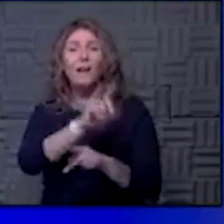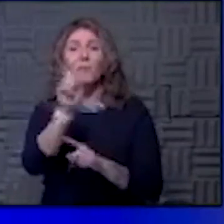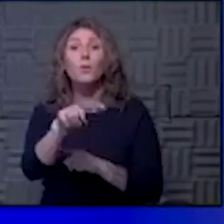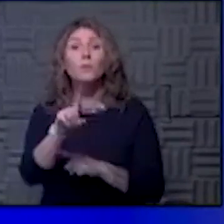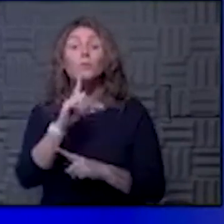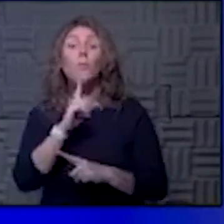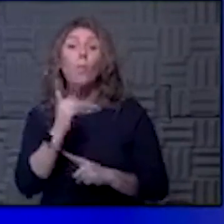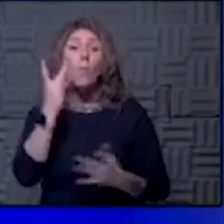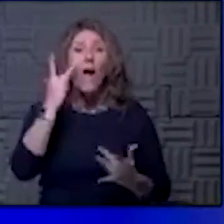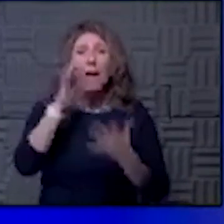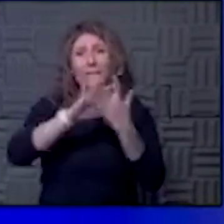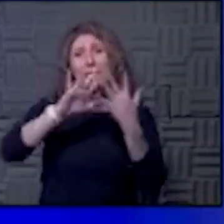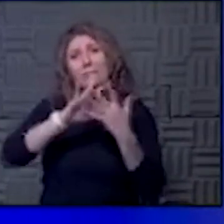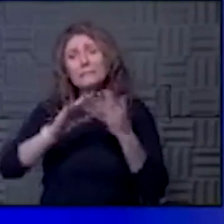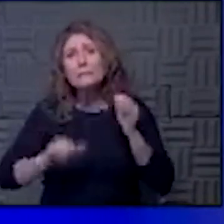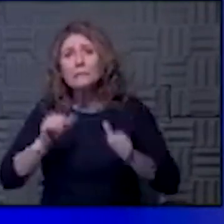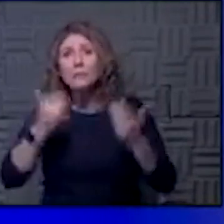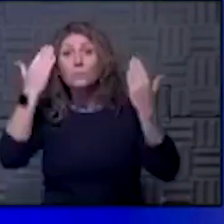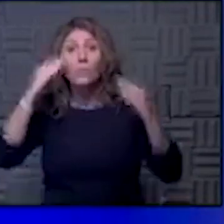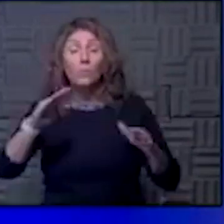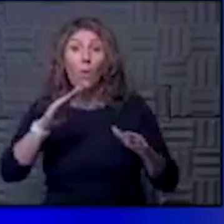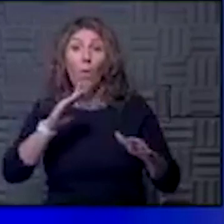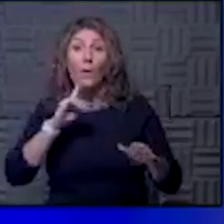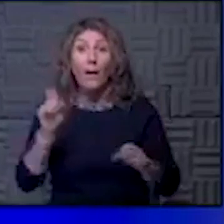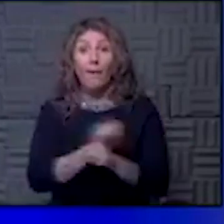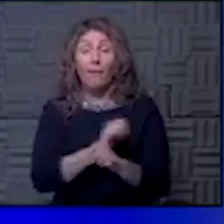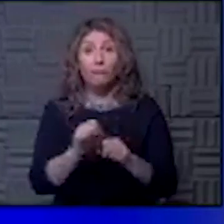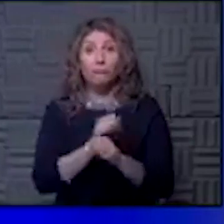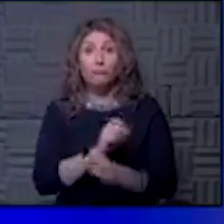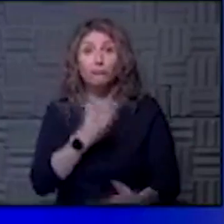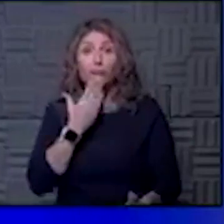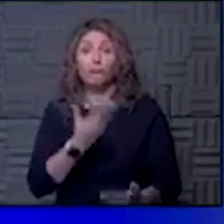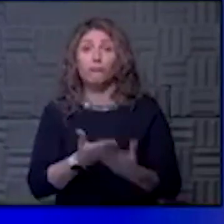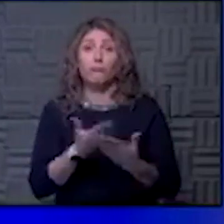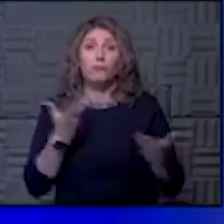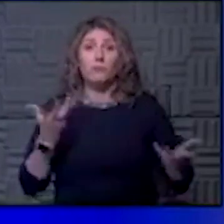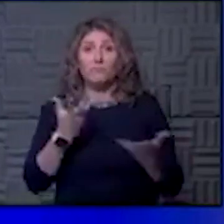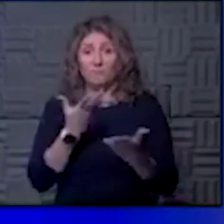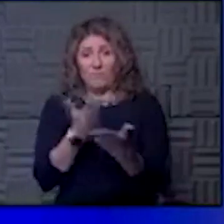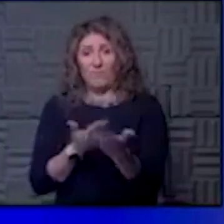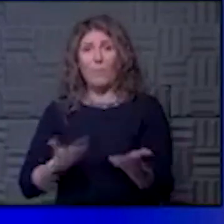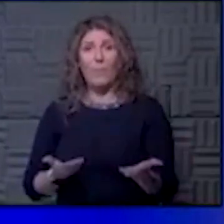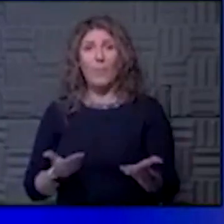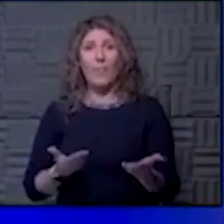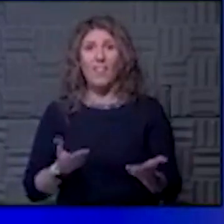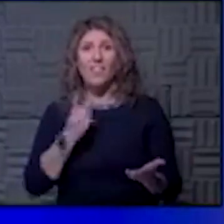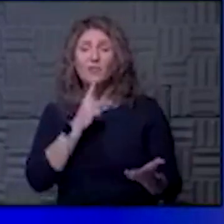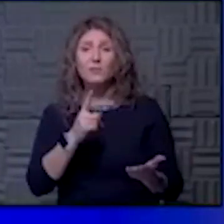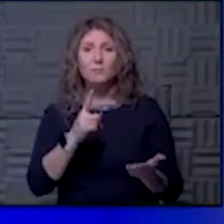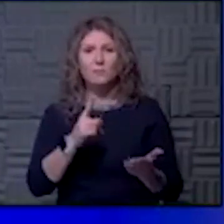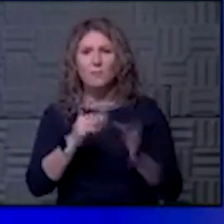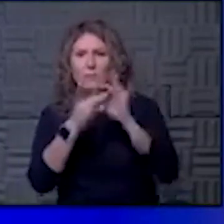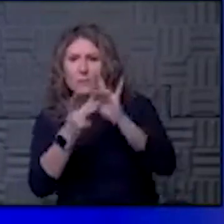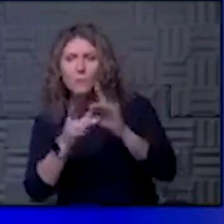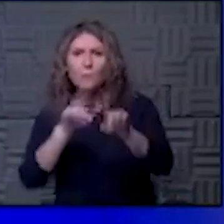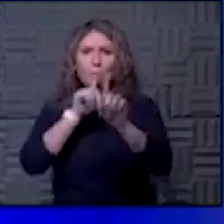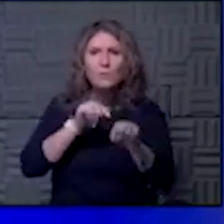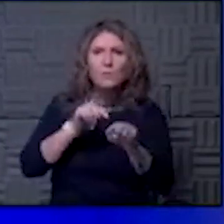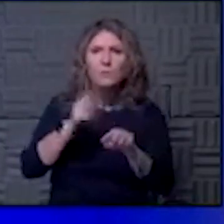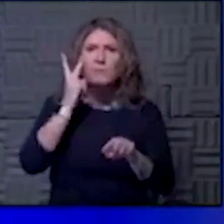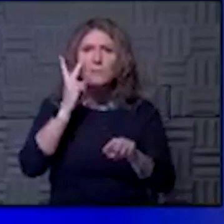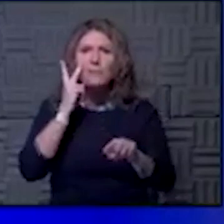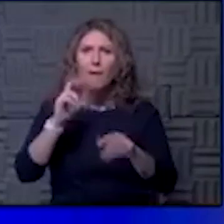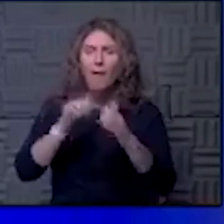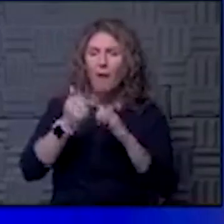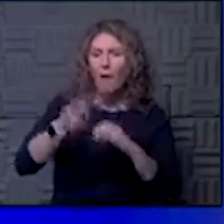really don't know. There has been heterogeneity in results of tests when they look at how high